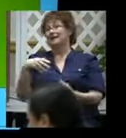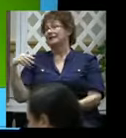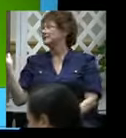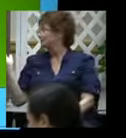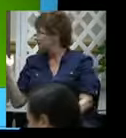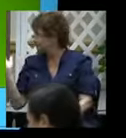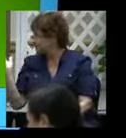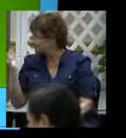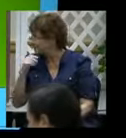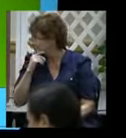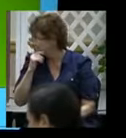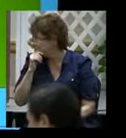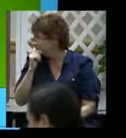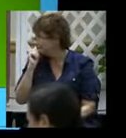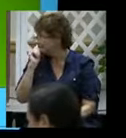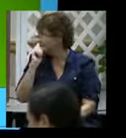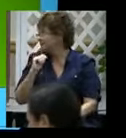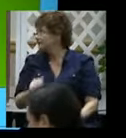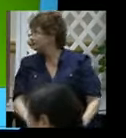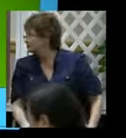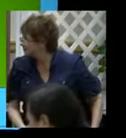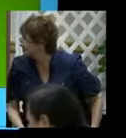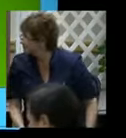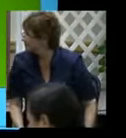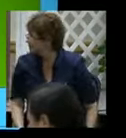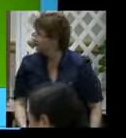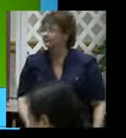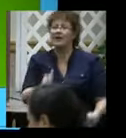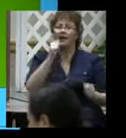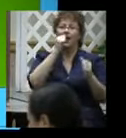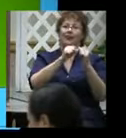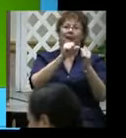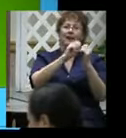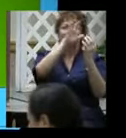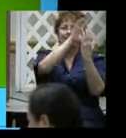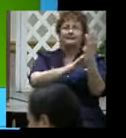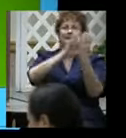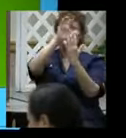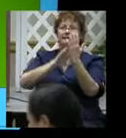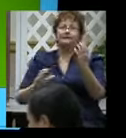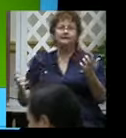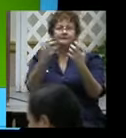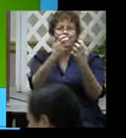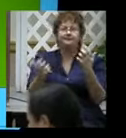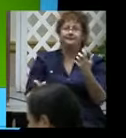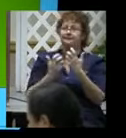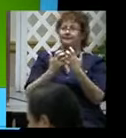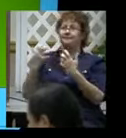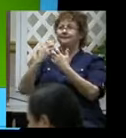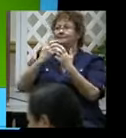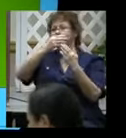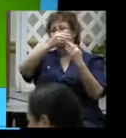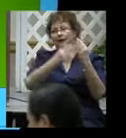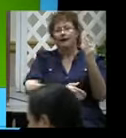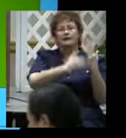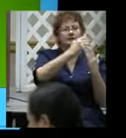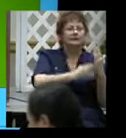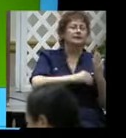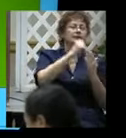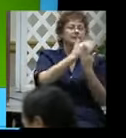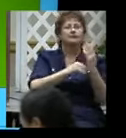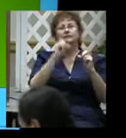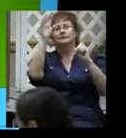of form field letters, a lot of letters that have mail merges, and you connect them with other databases, and you have a long list of individuals, and you drop